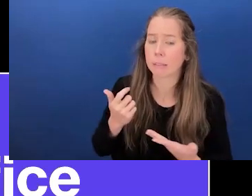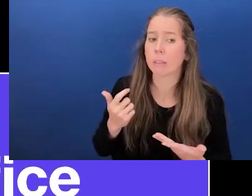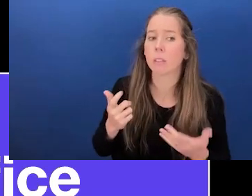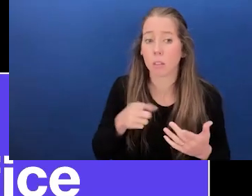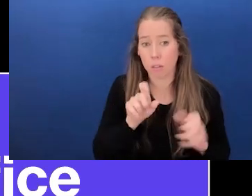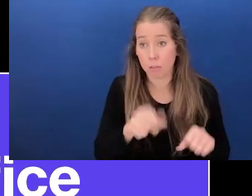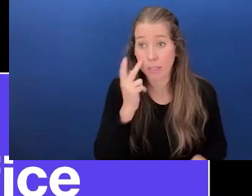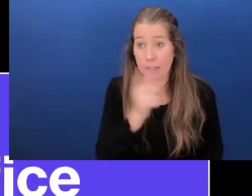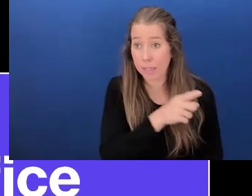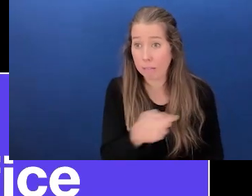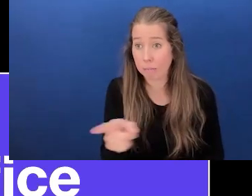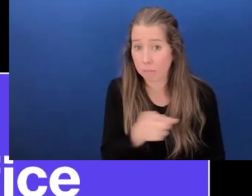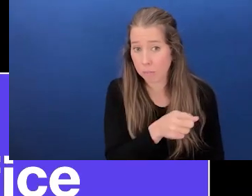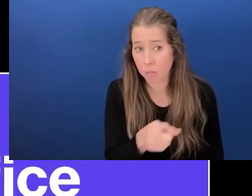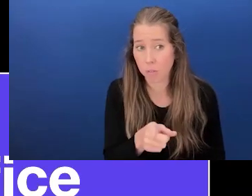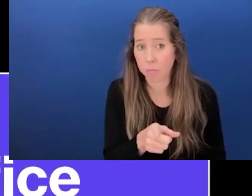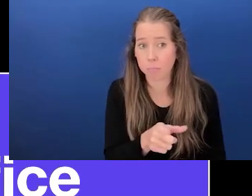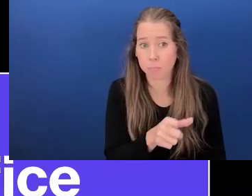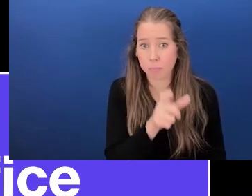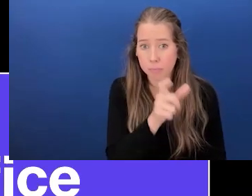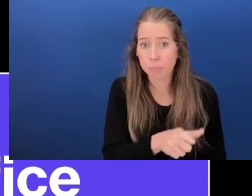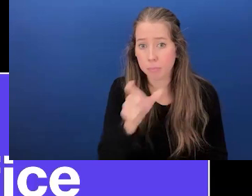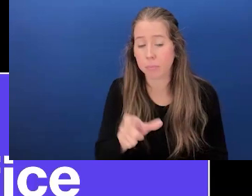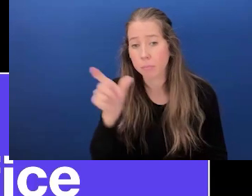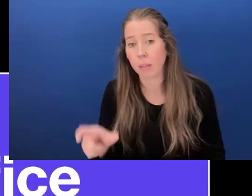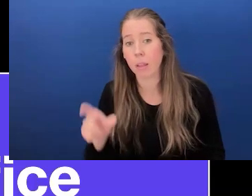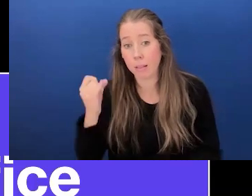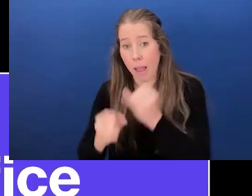can see over here under the Acceleration Grant